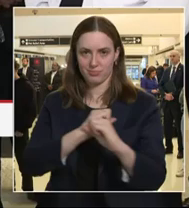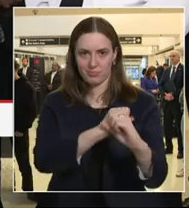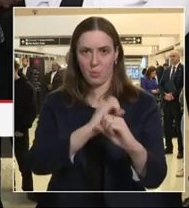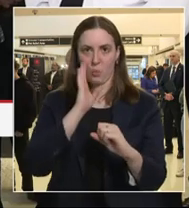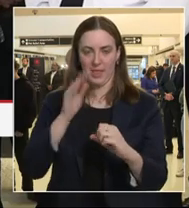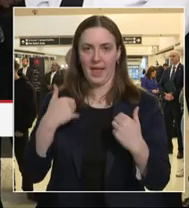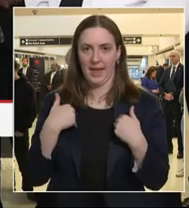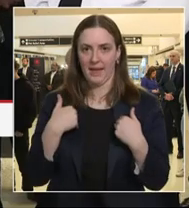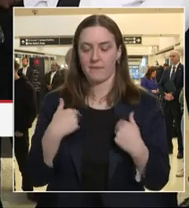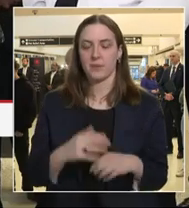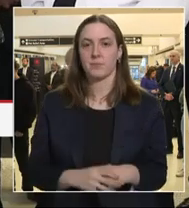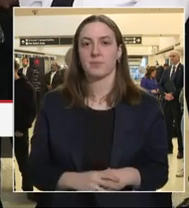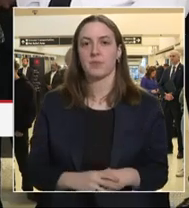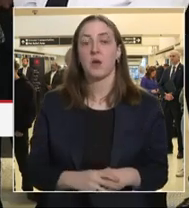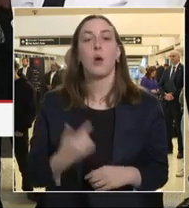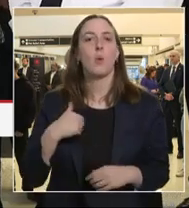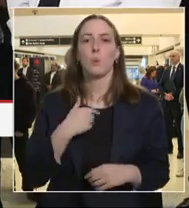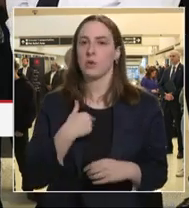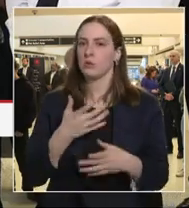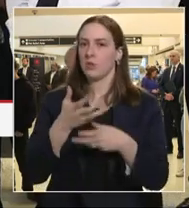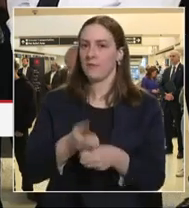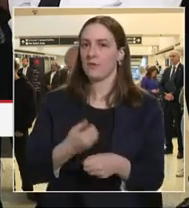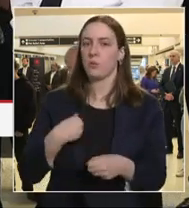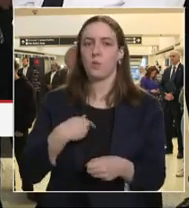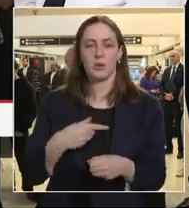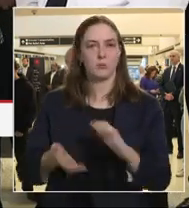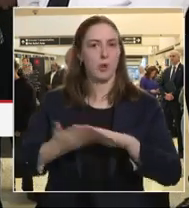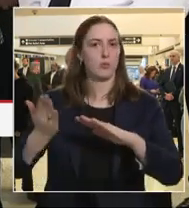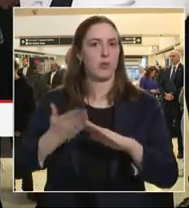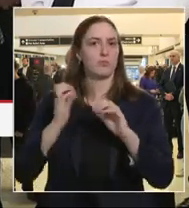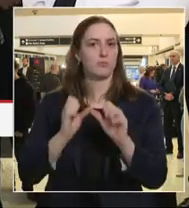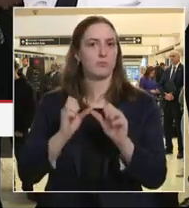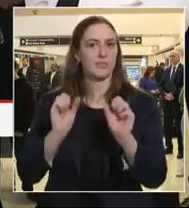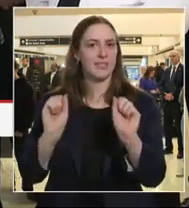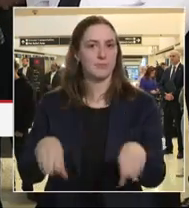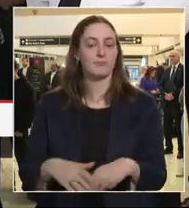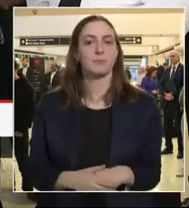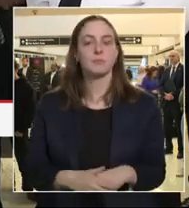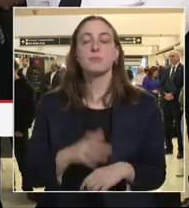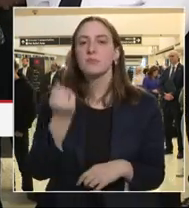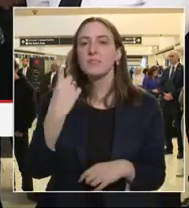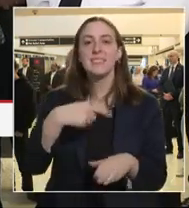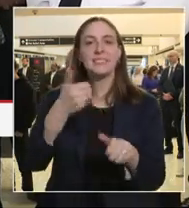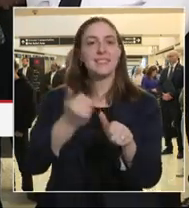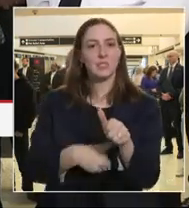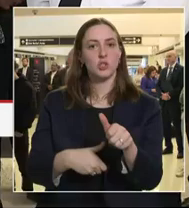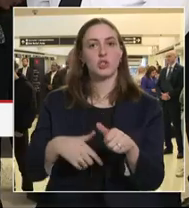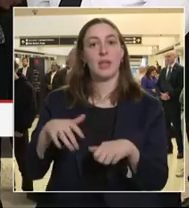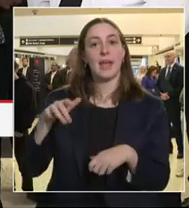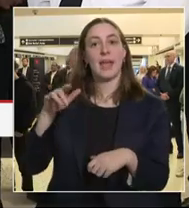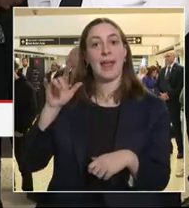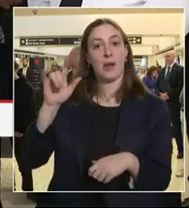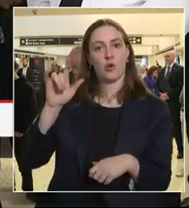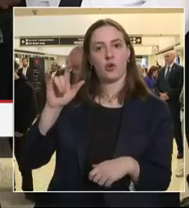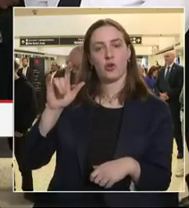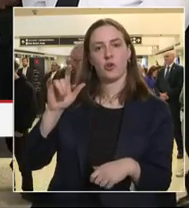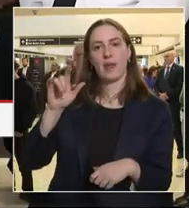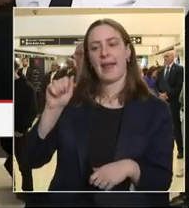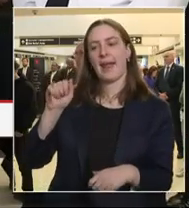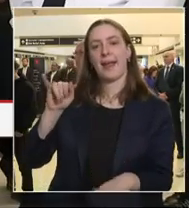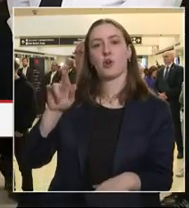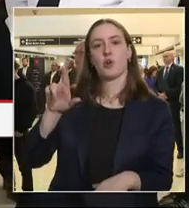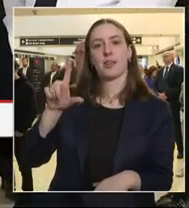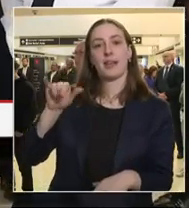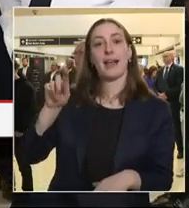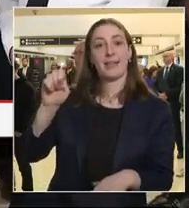to operations. Now, each airline will announce or communicate to their